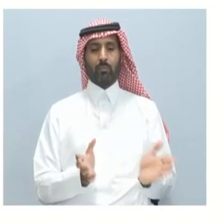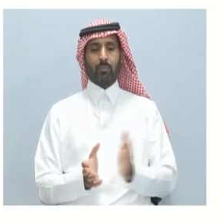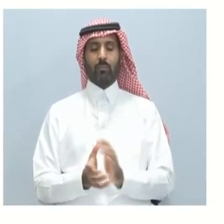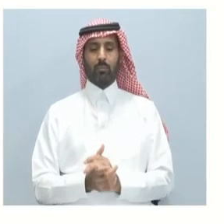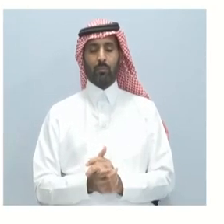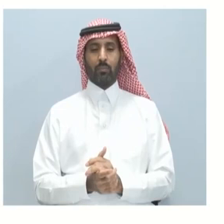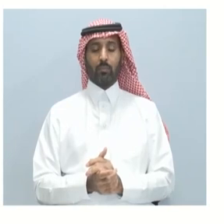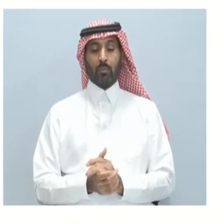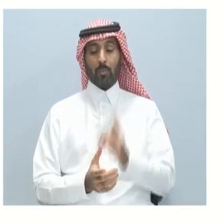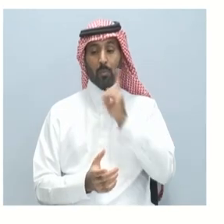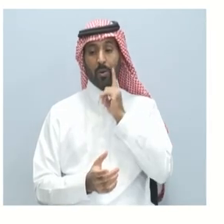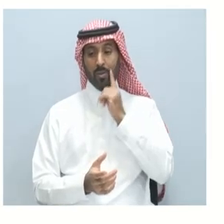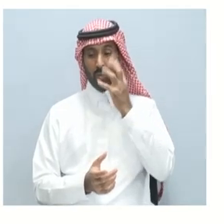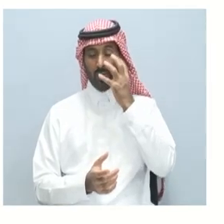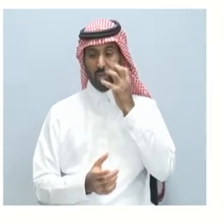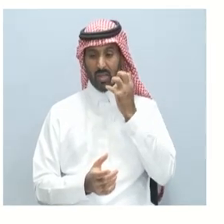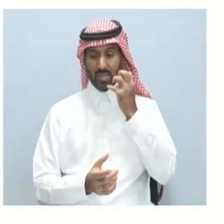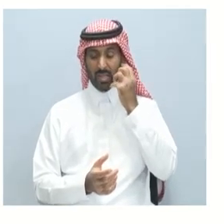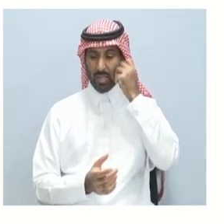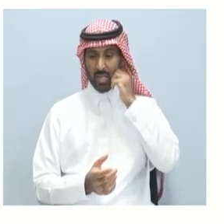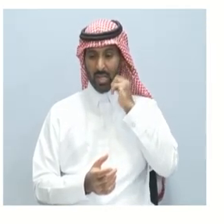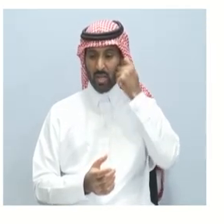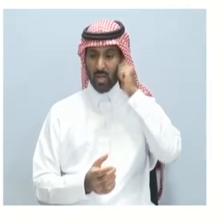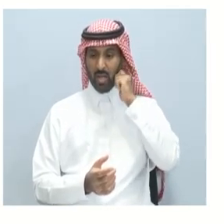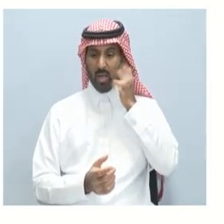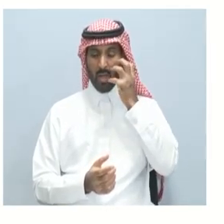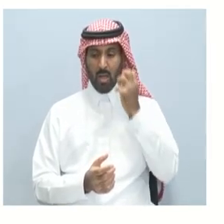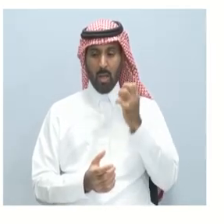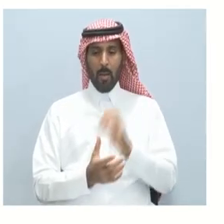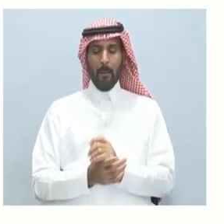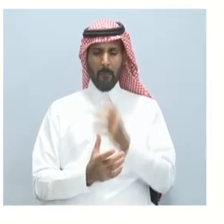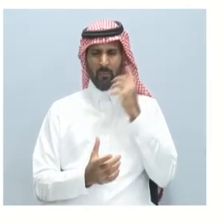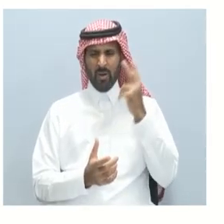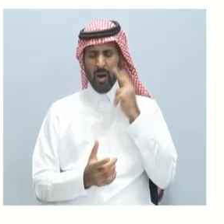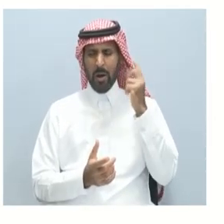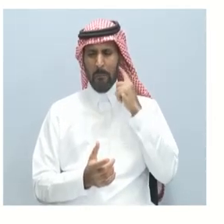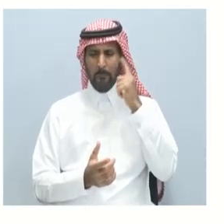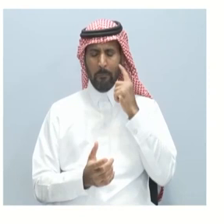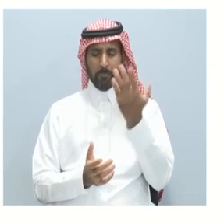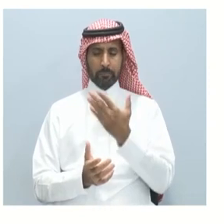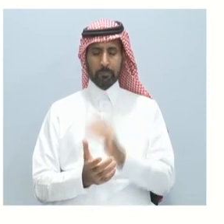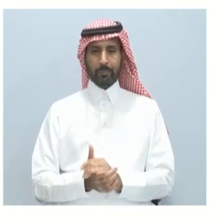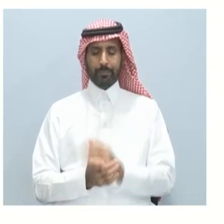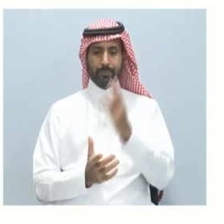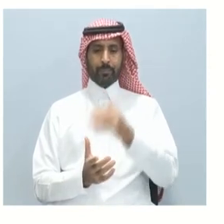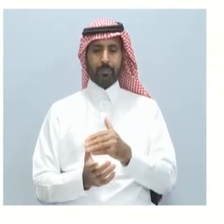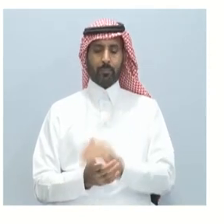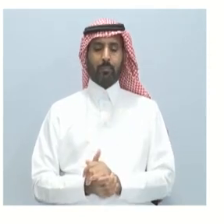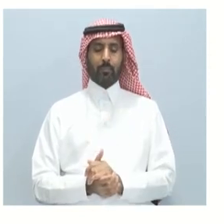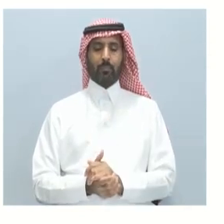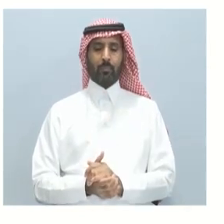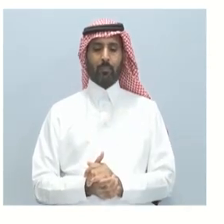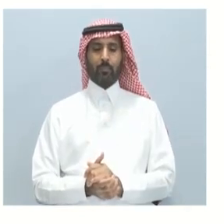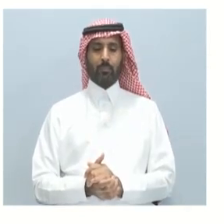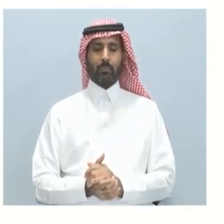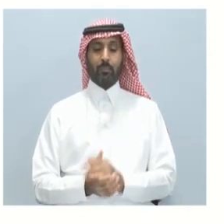in the second paragraph, about the grandmother. She used to get all worked up about things and flustered over minor irregularities. She